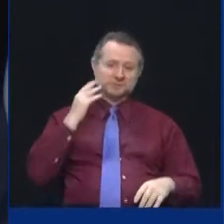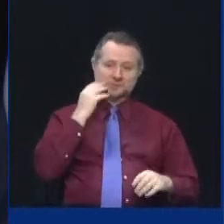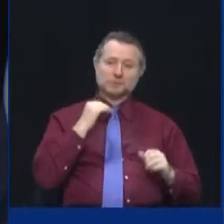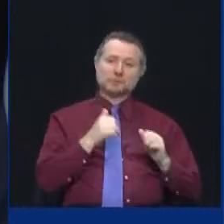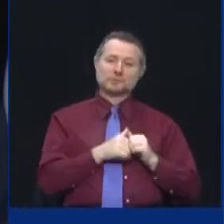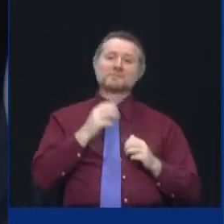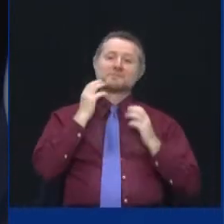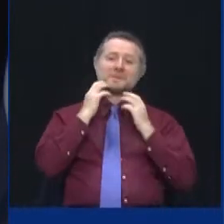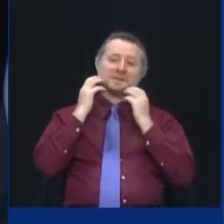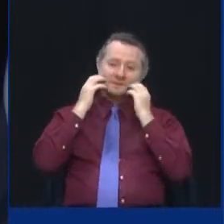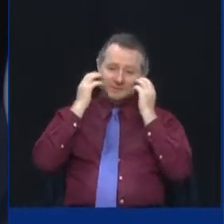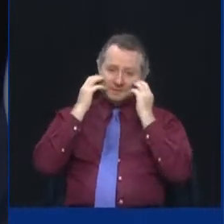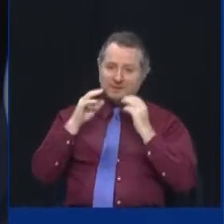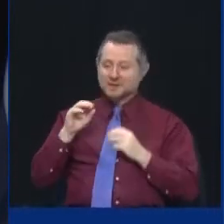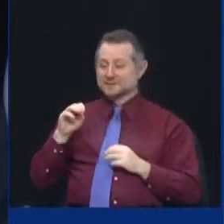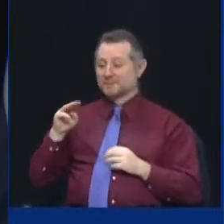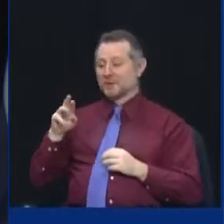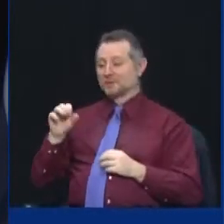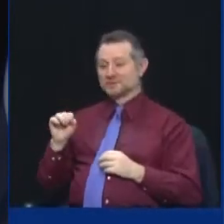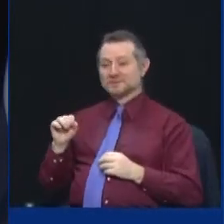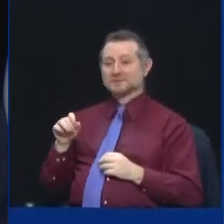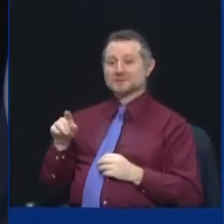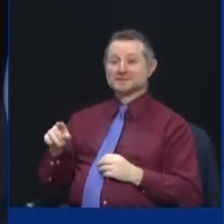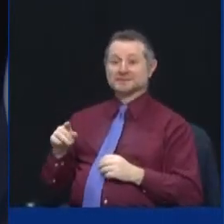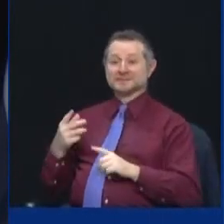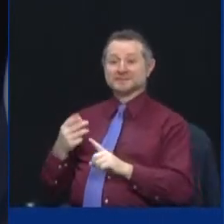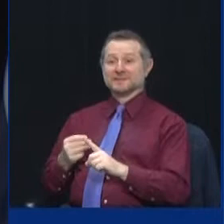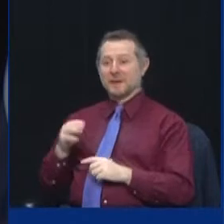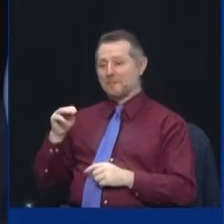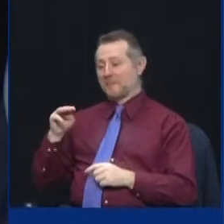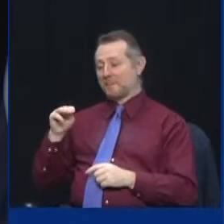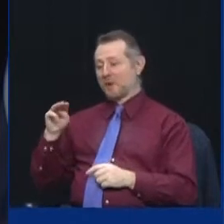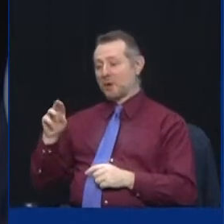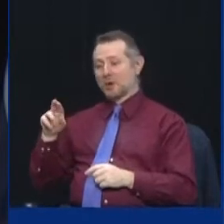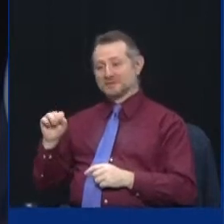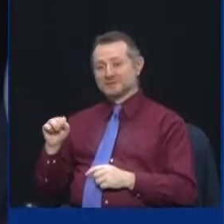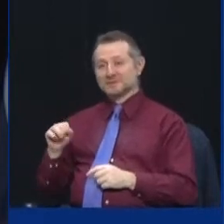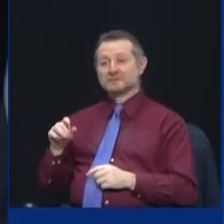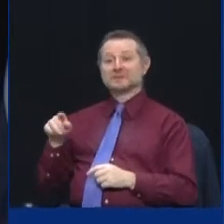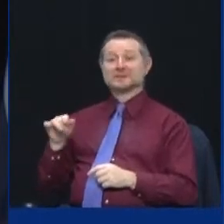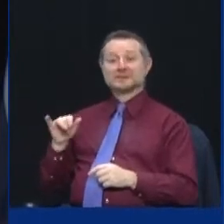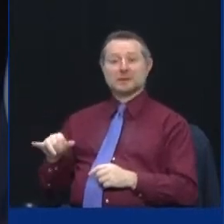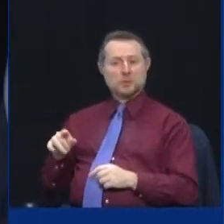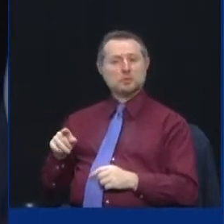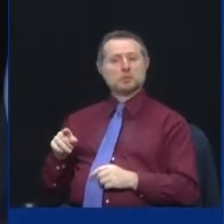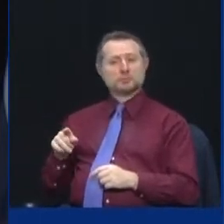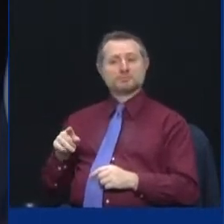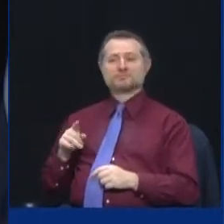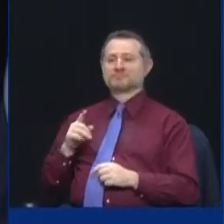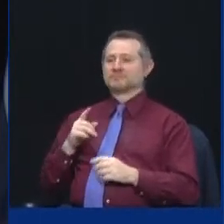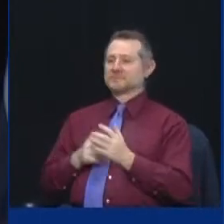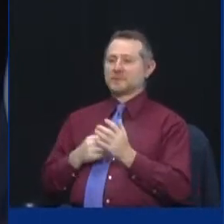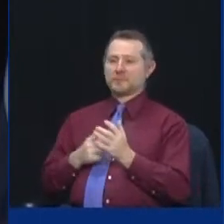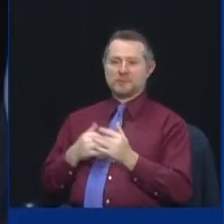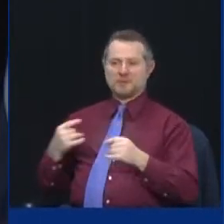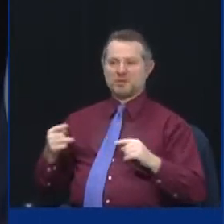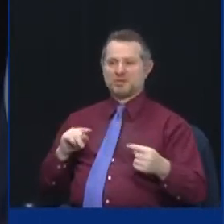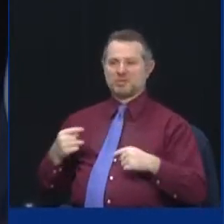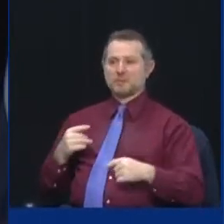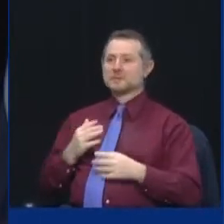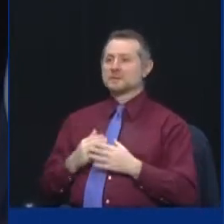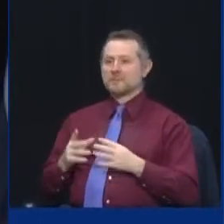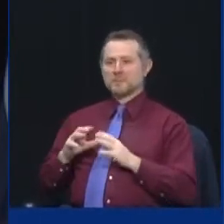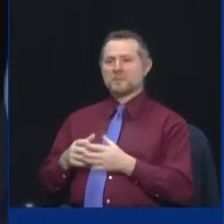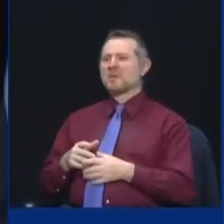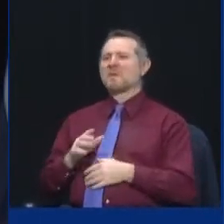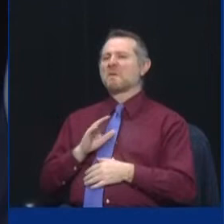mentioned, and it is an ongoing debate. There are people who are so opposed